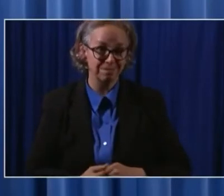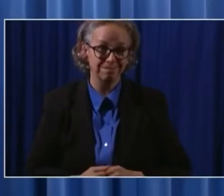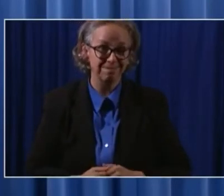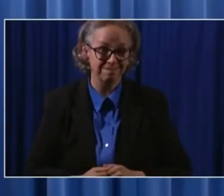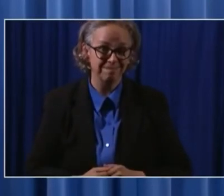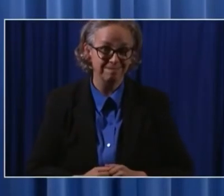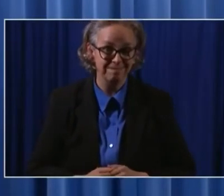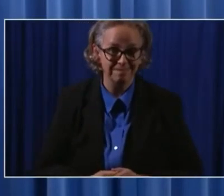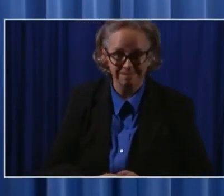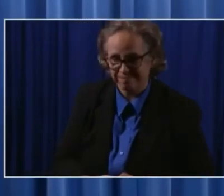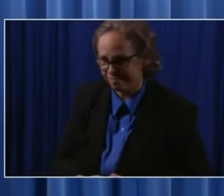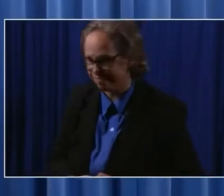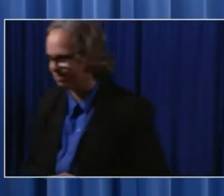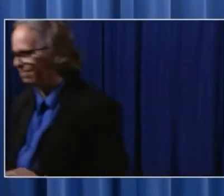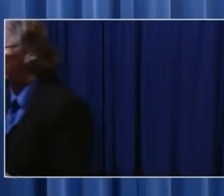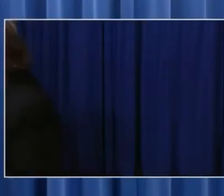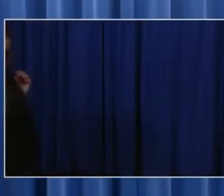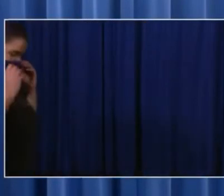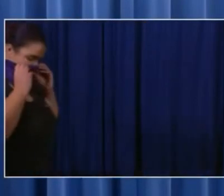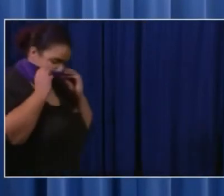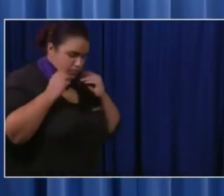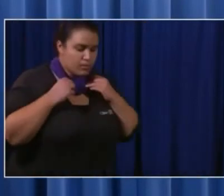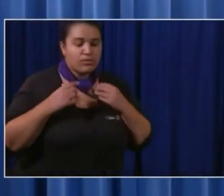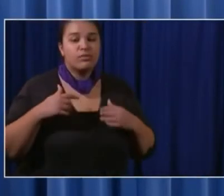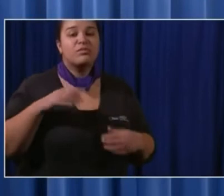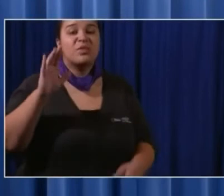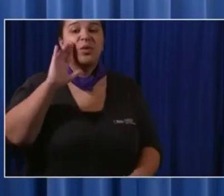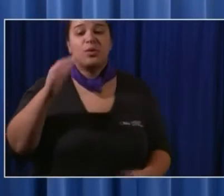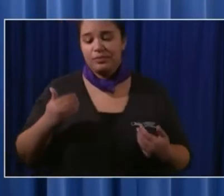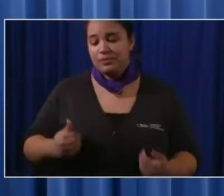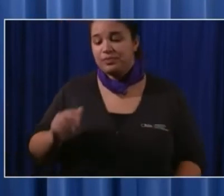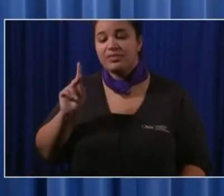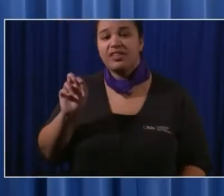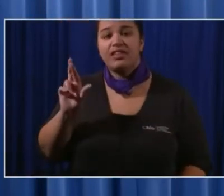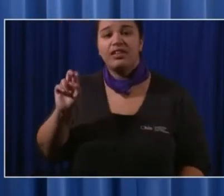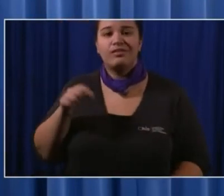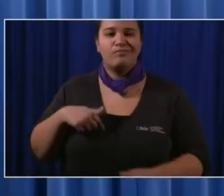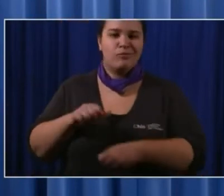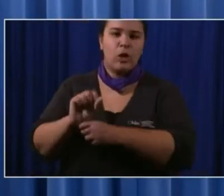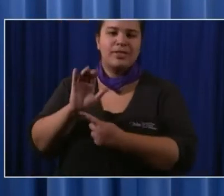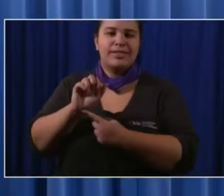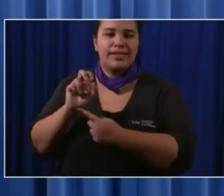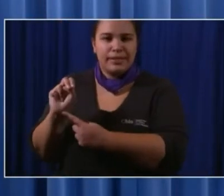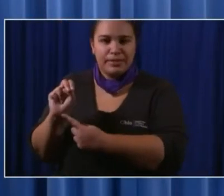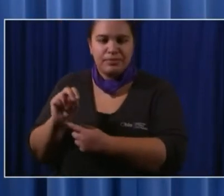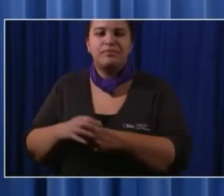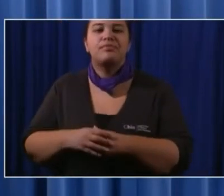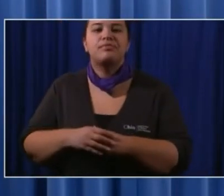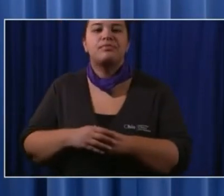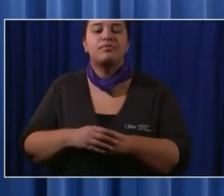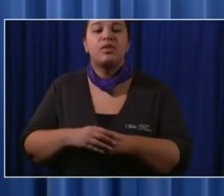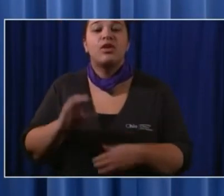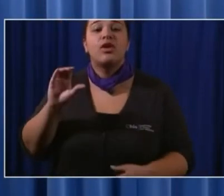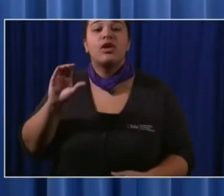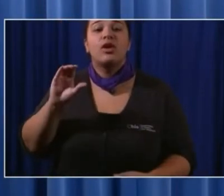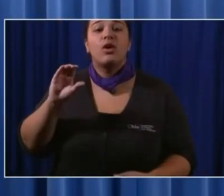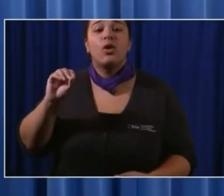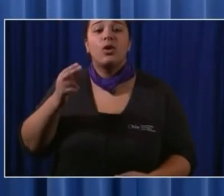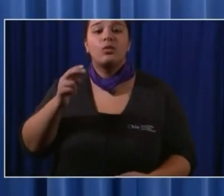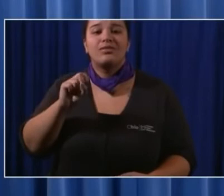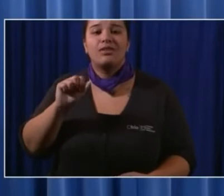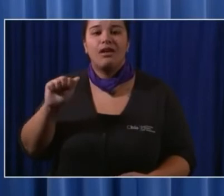Good afternoon, Governor. Karen Johnson, WLWT in Cincinnati. The Ohio High School Football Coaches